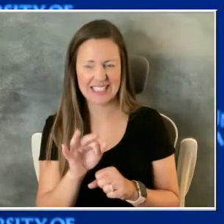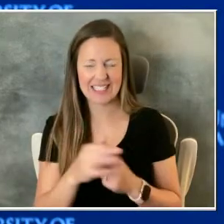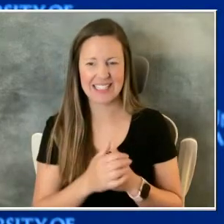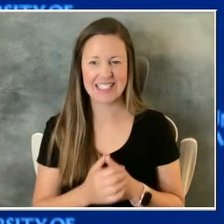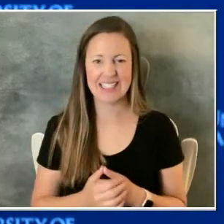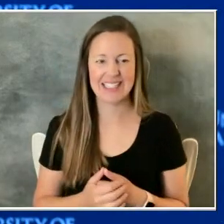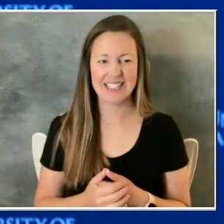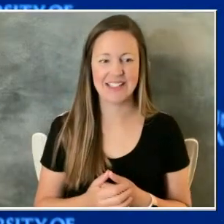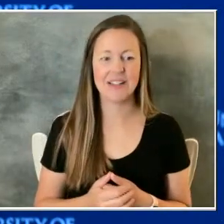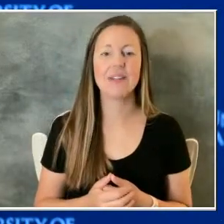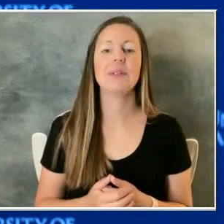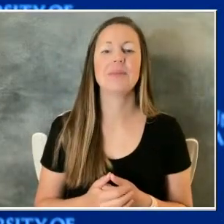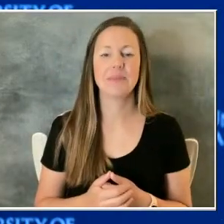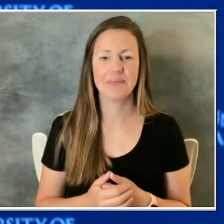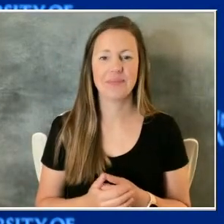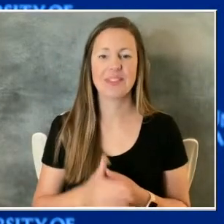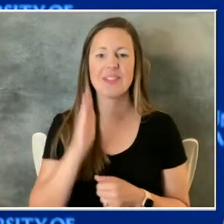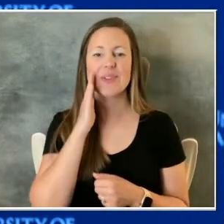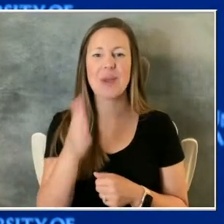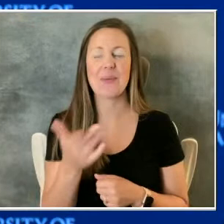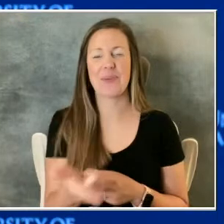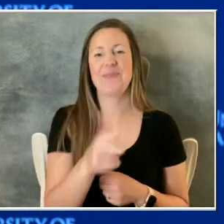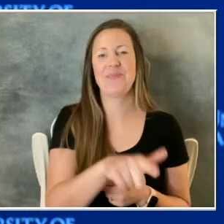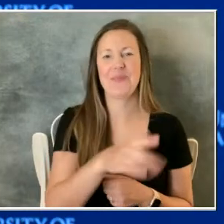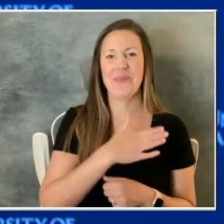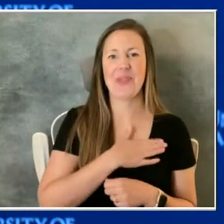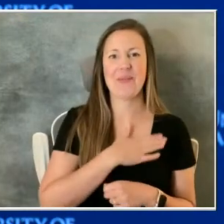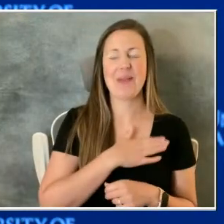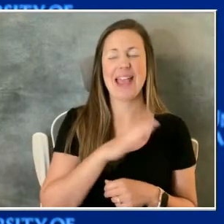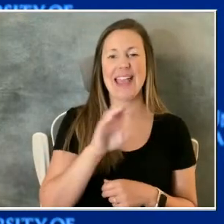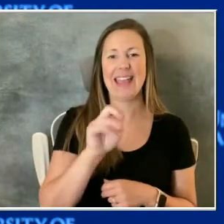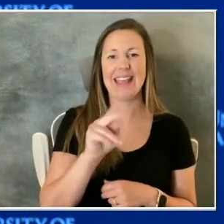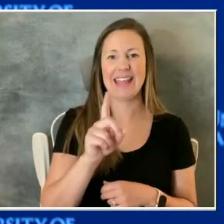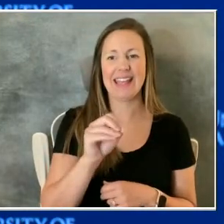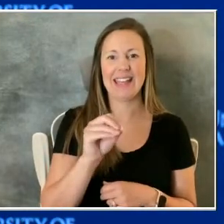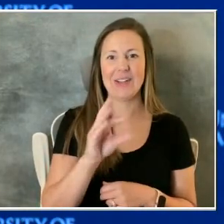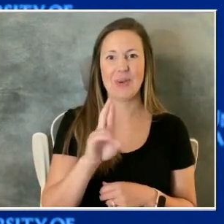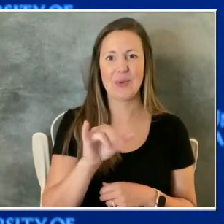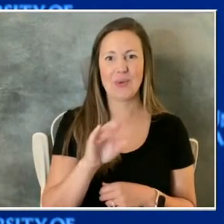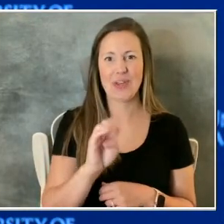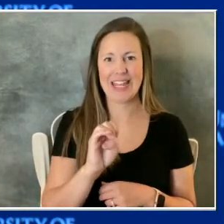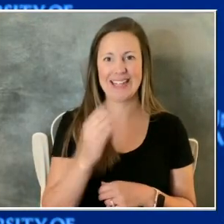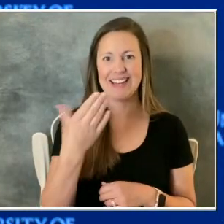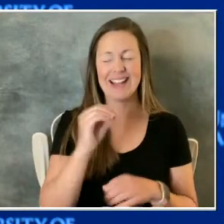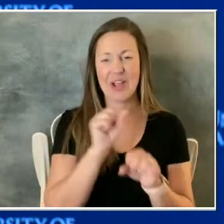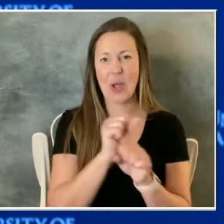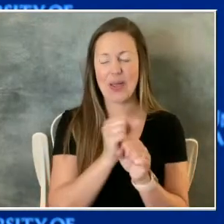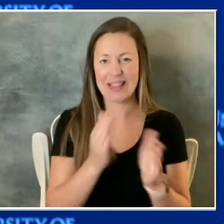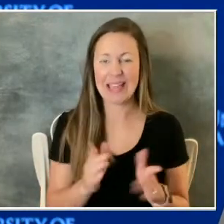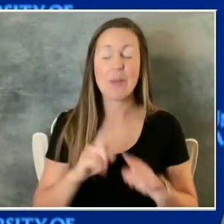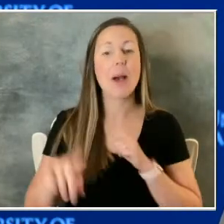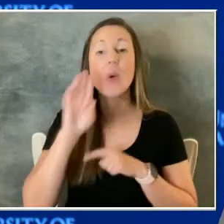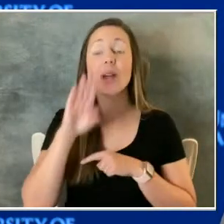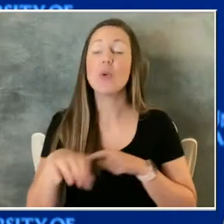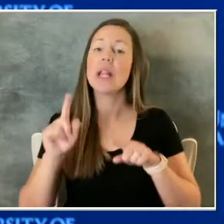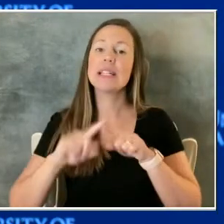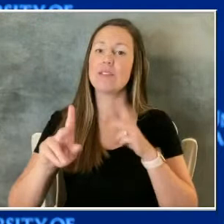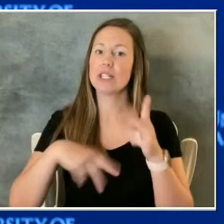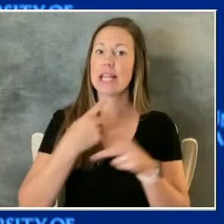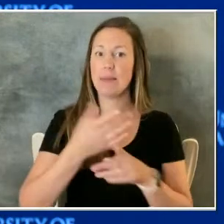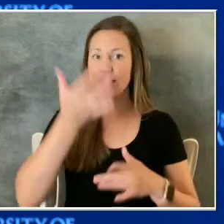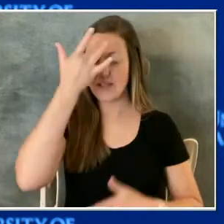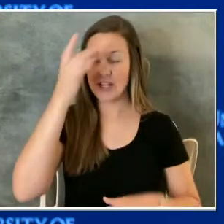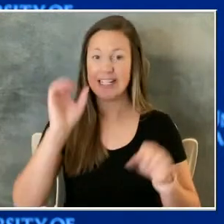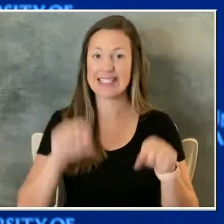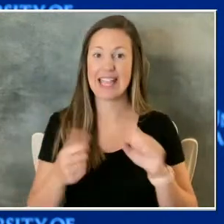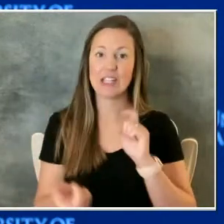endocrine colleague over here, but certainly we know that different types of illness and different illness states can alter your typical blood